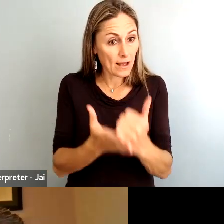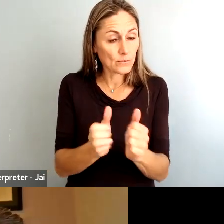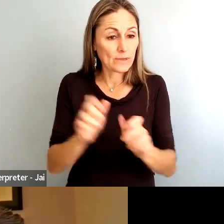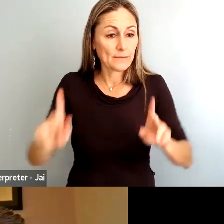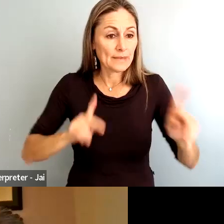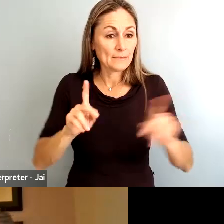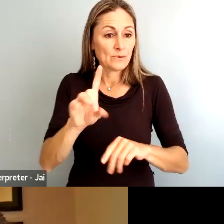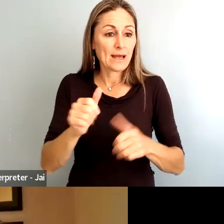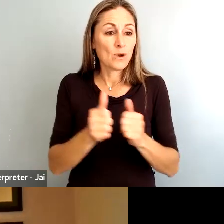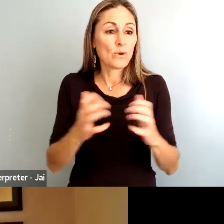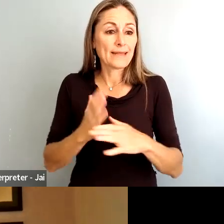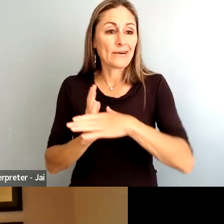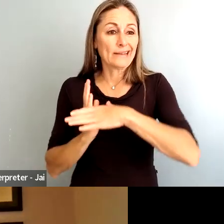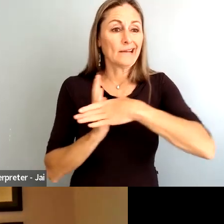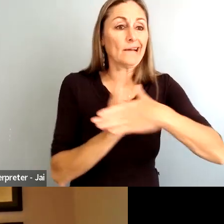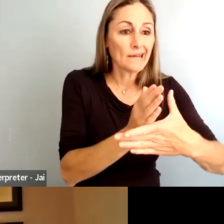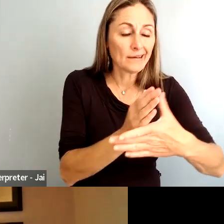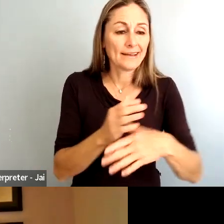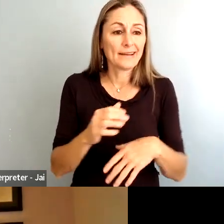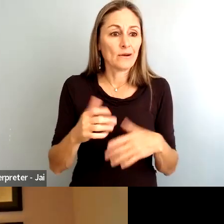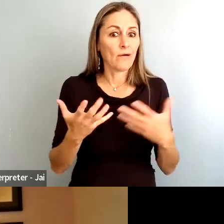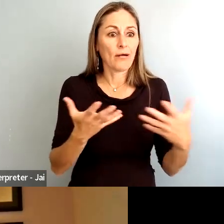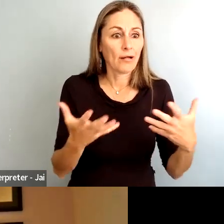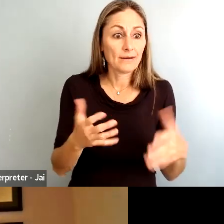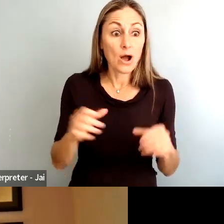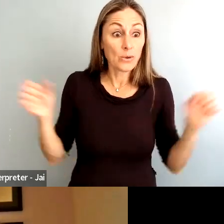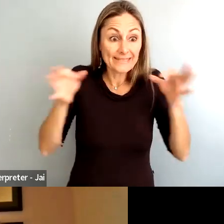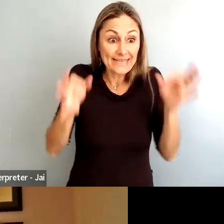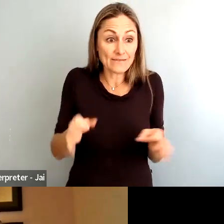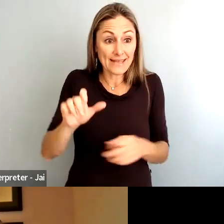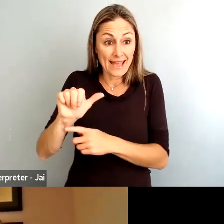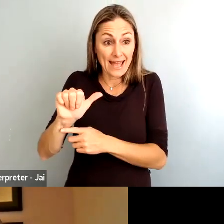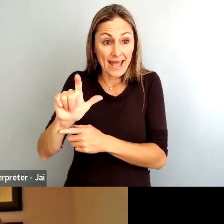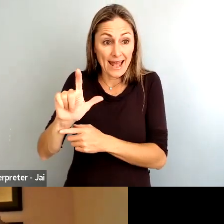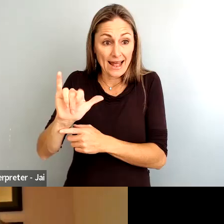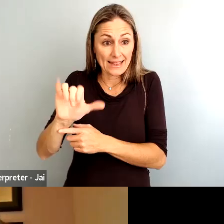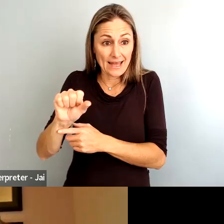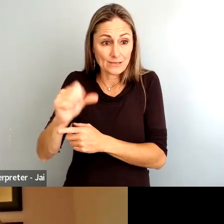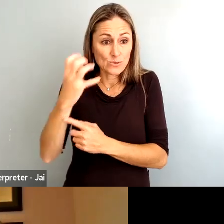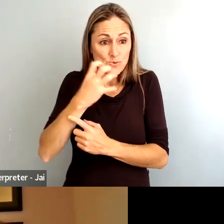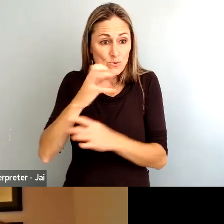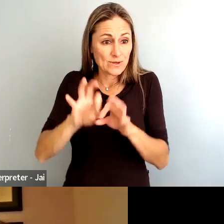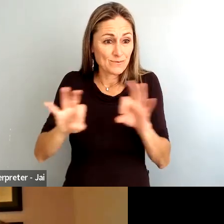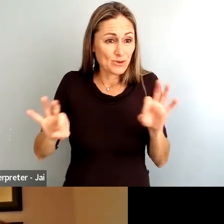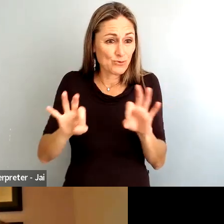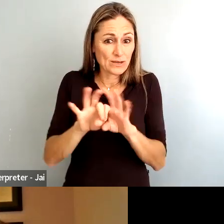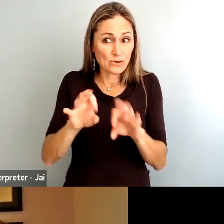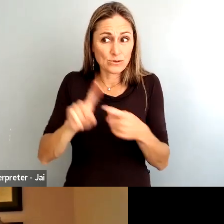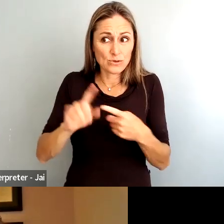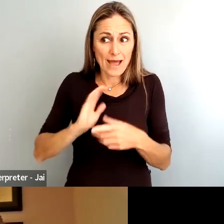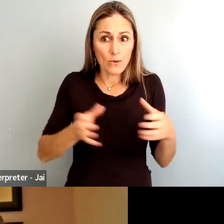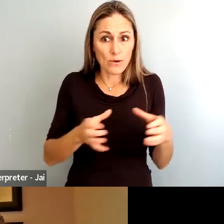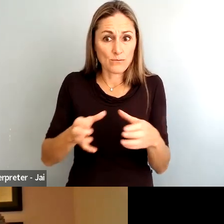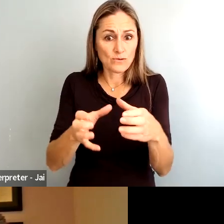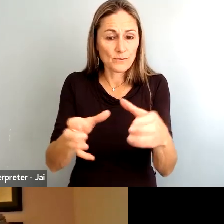without hindering them or enabling hopeless? Absolutely. Allies are so critical to our movement as